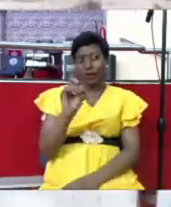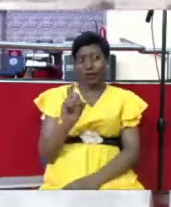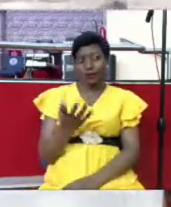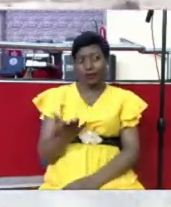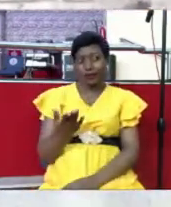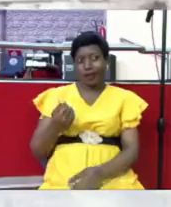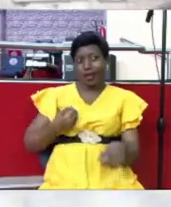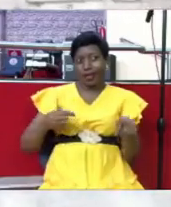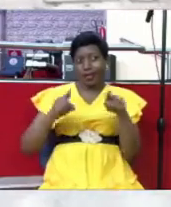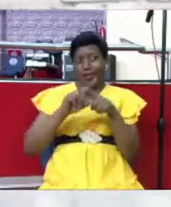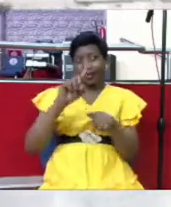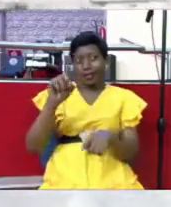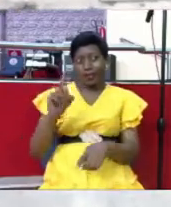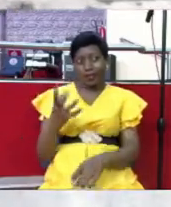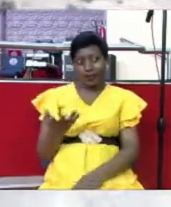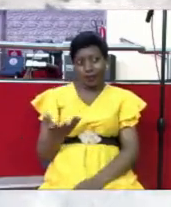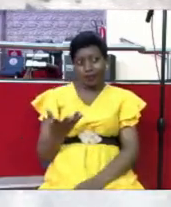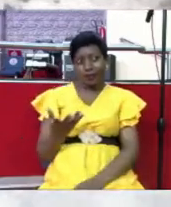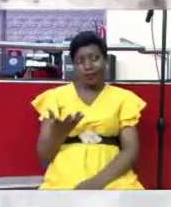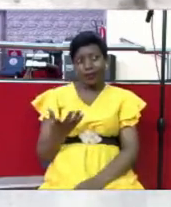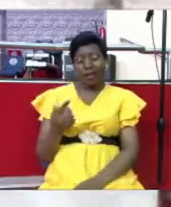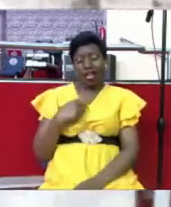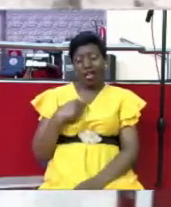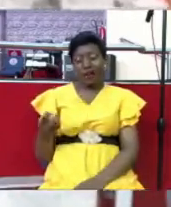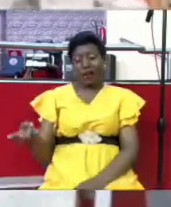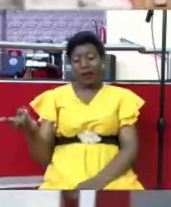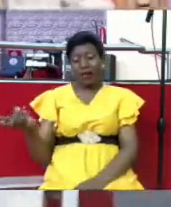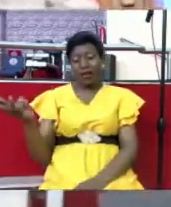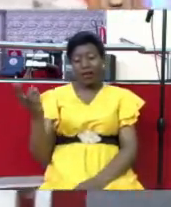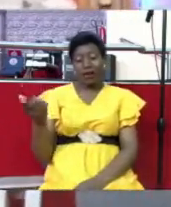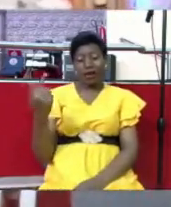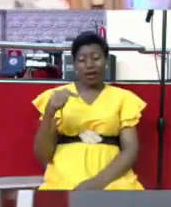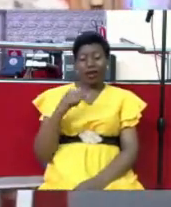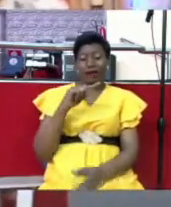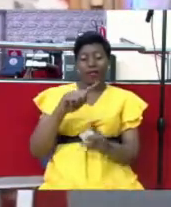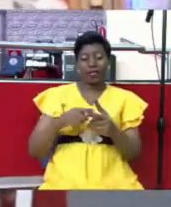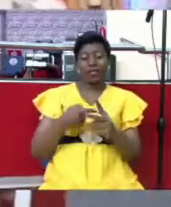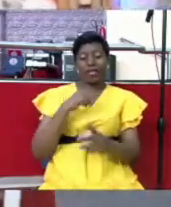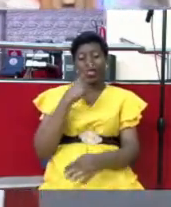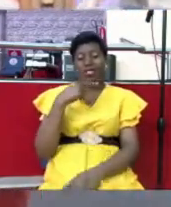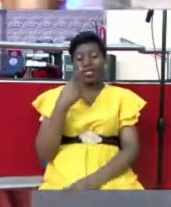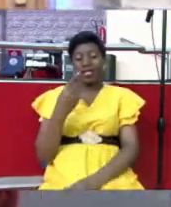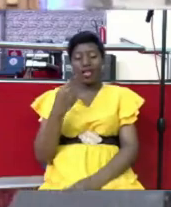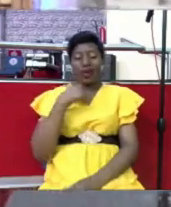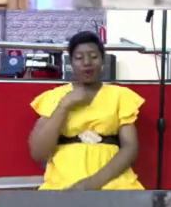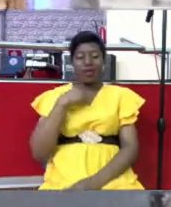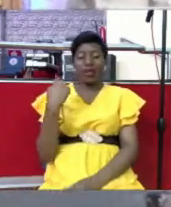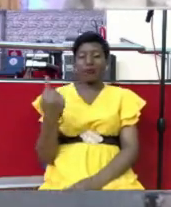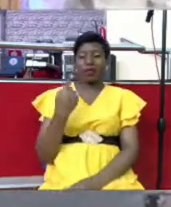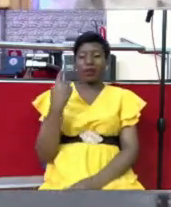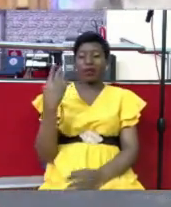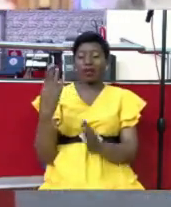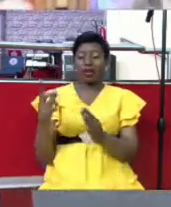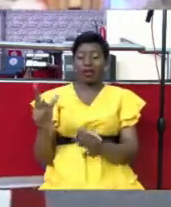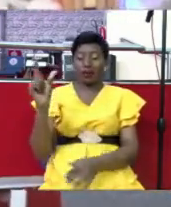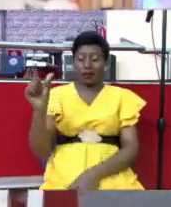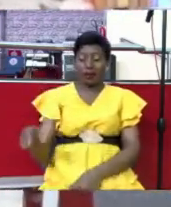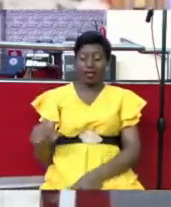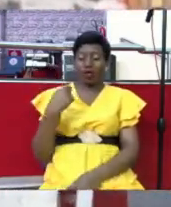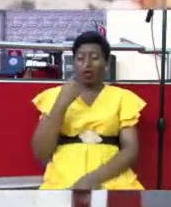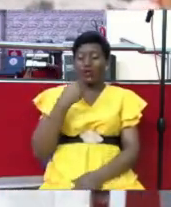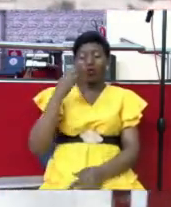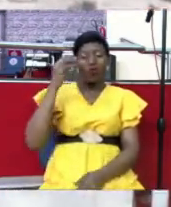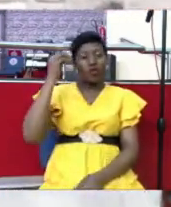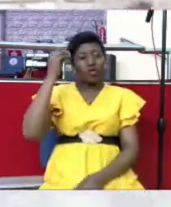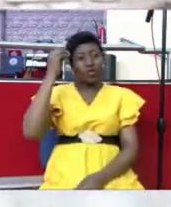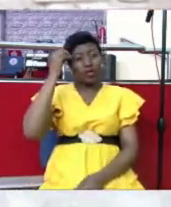sisters? And we come and we start saying, ni mimi tu nimesoma kwetu. Aha, I'm the only one who is educated. Ni